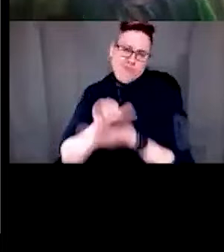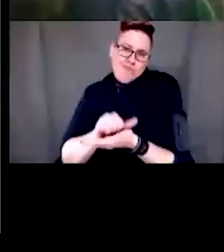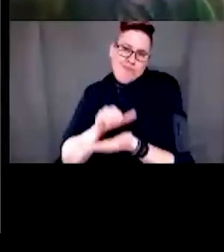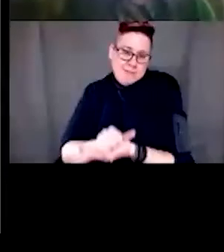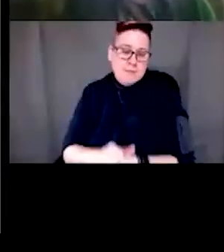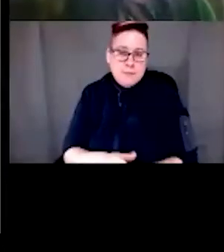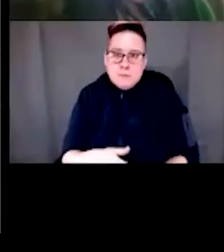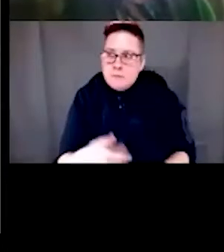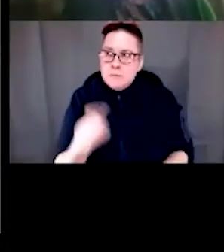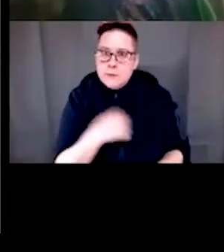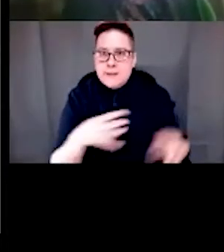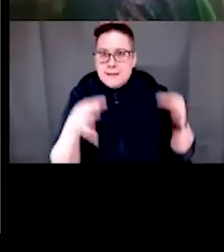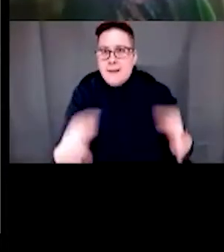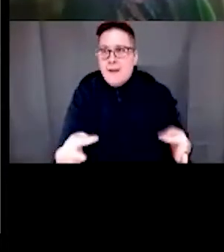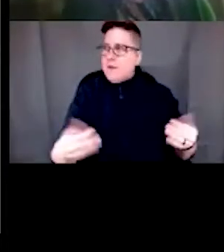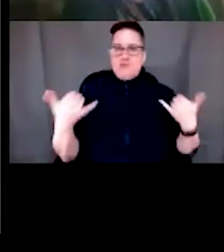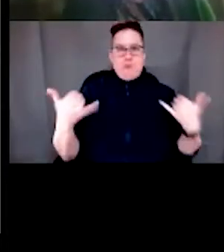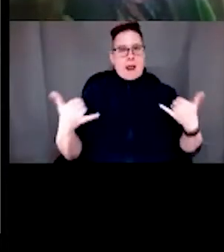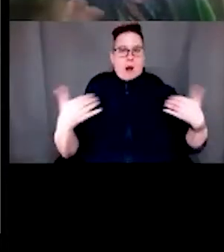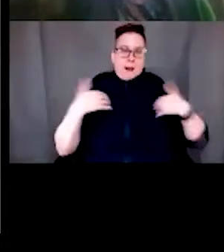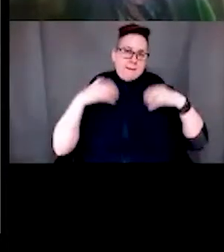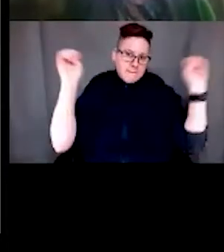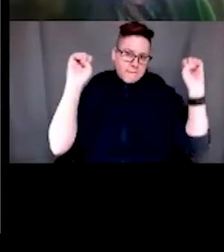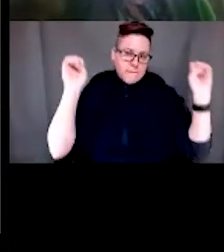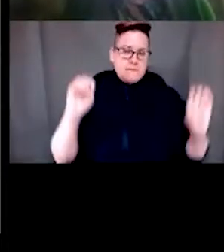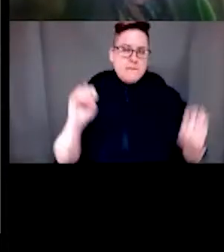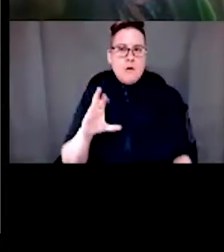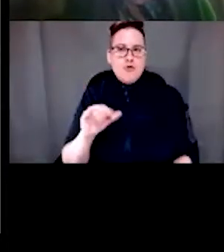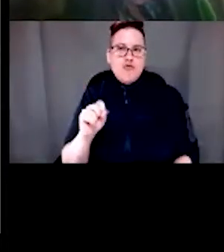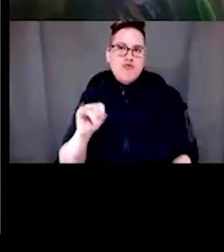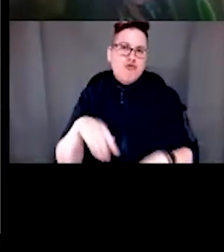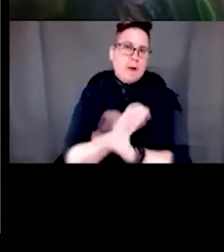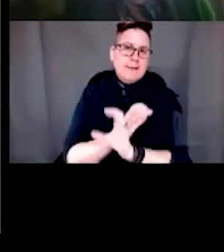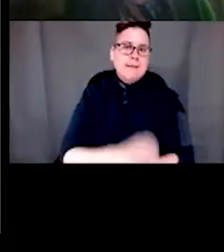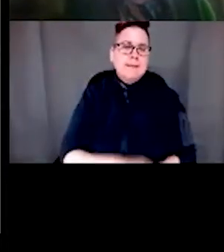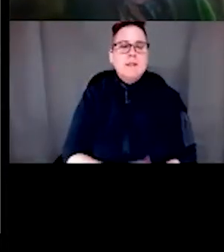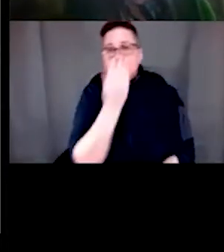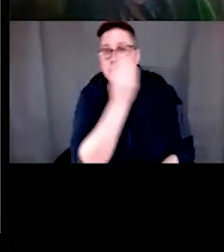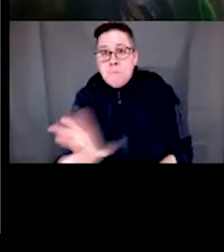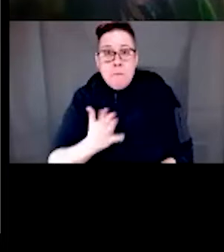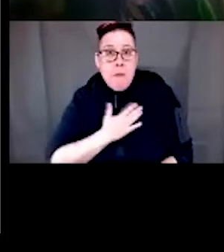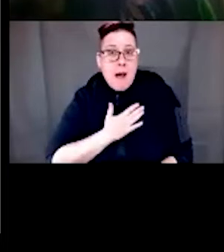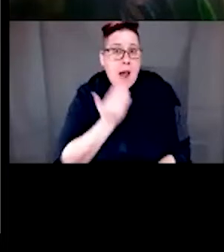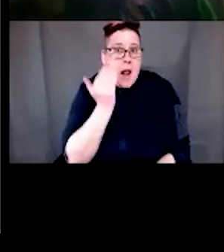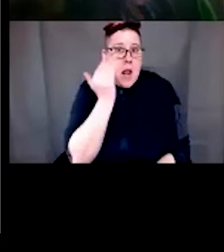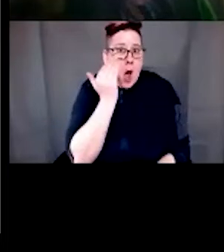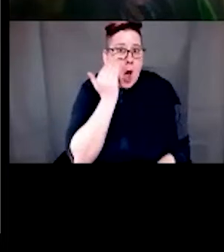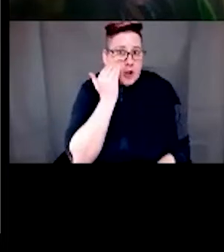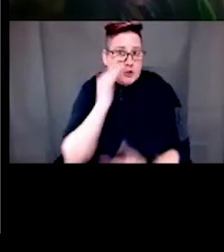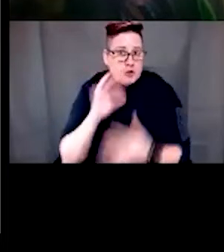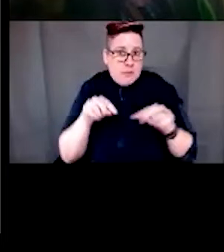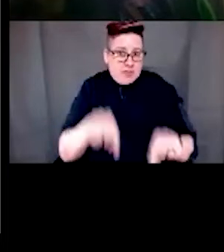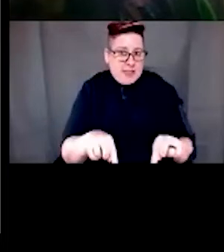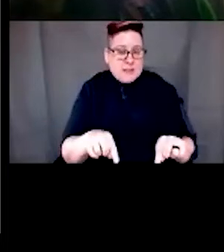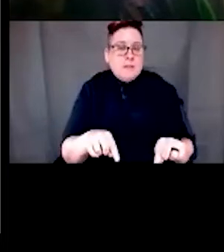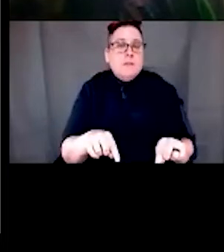are certainly in a crisis. I want you to know that my knowledge about this, as Zipporah indicated,